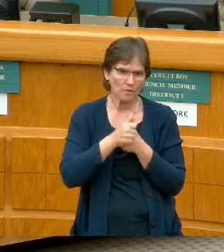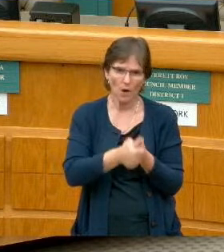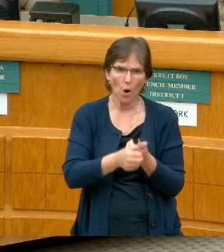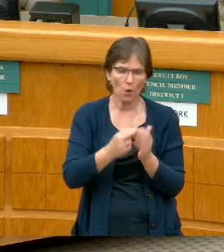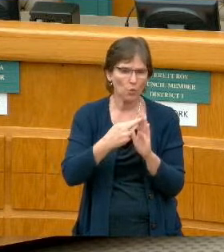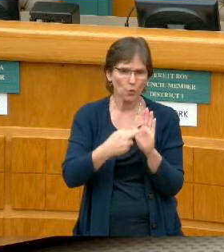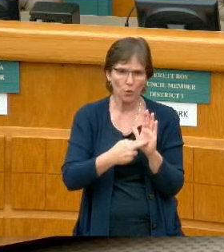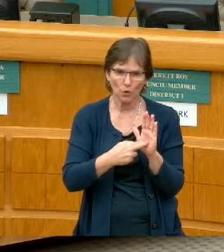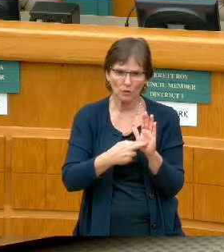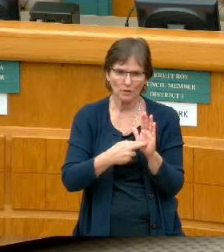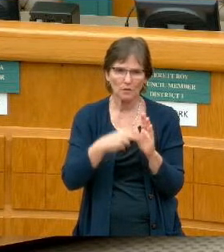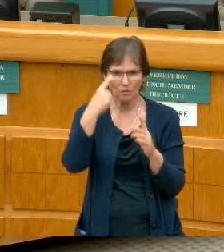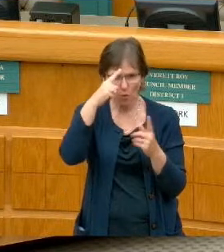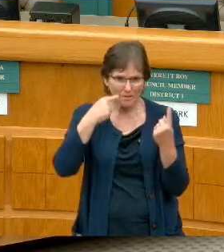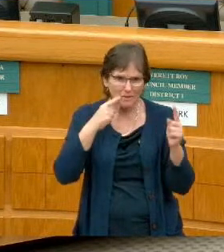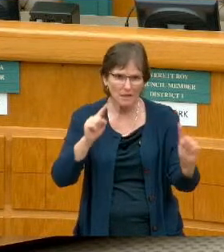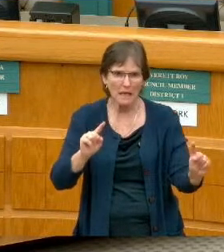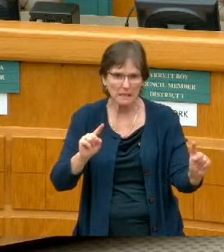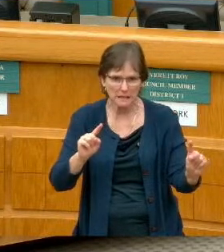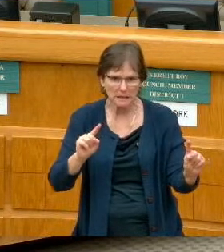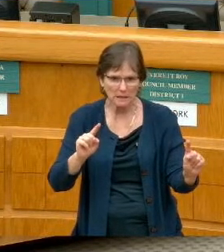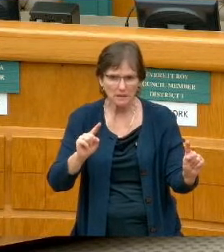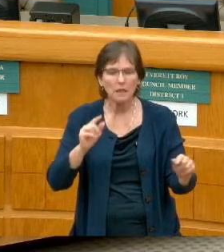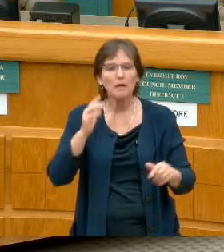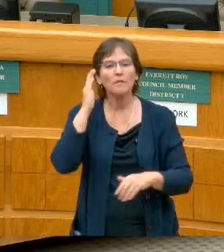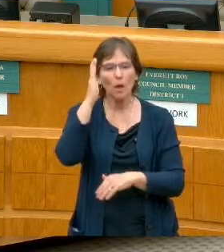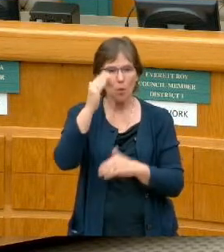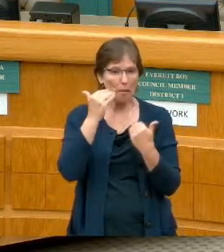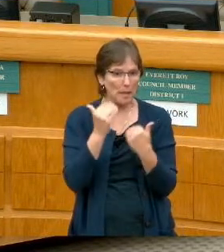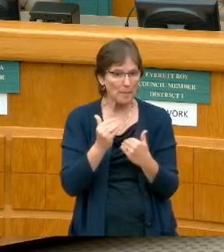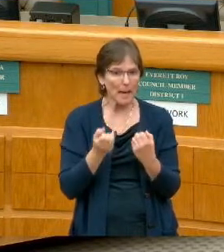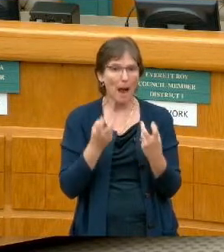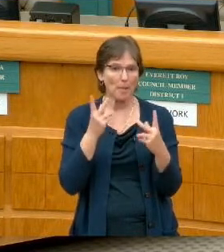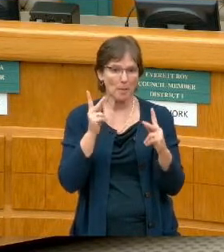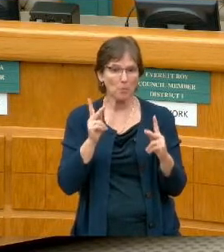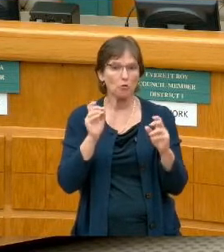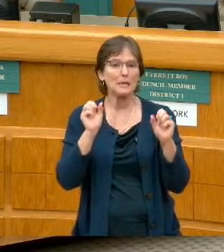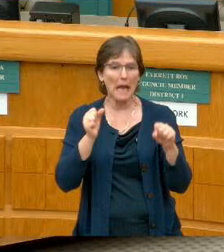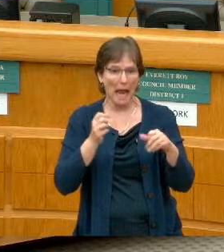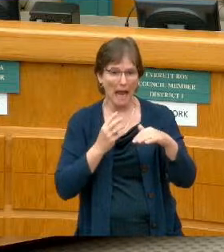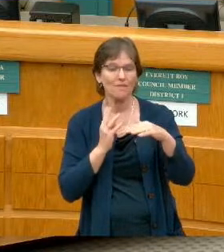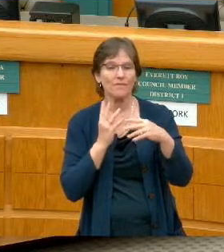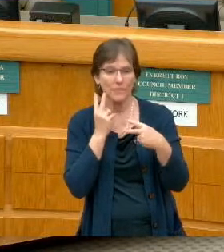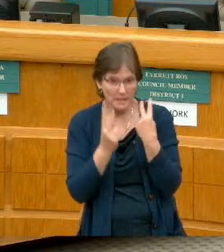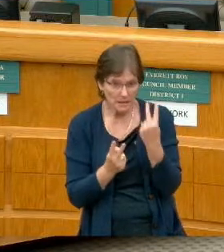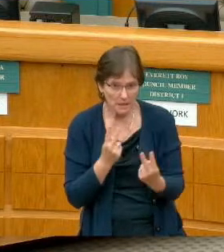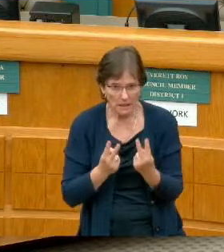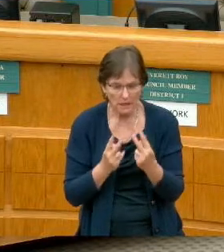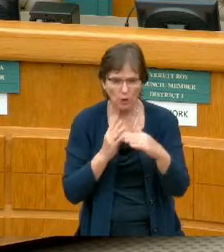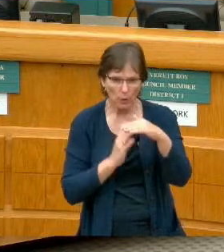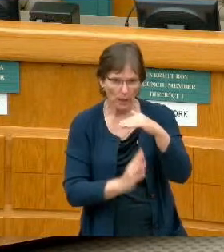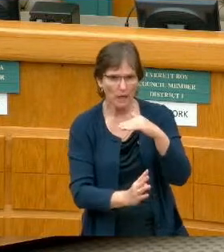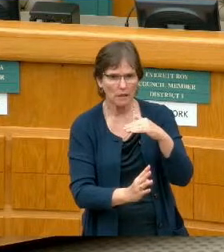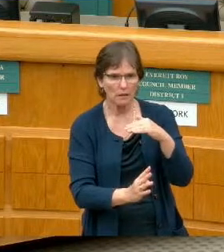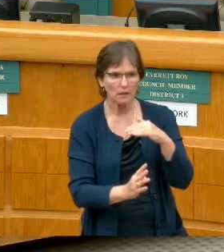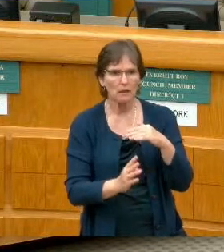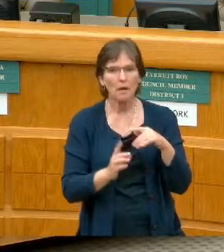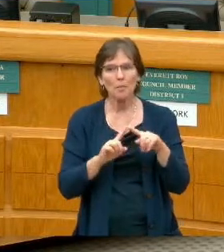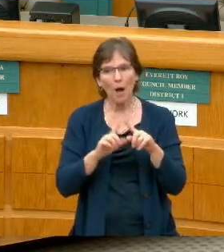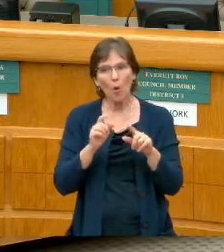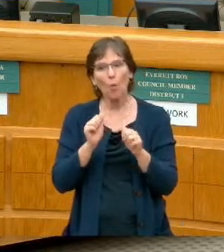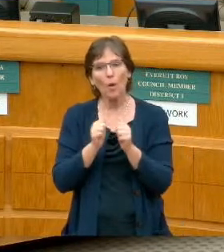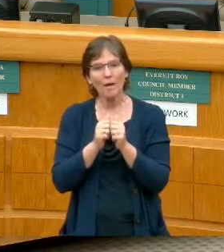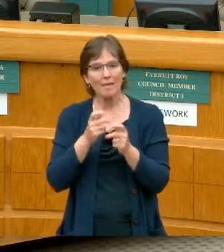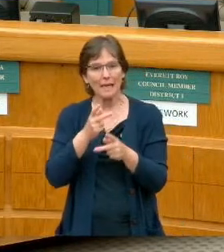caregivers, and this is very important. But with proper precautions, you at least get to come see your loved